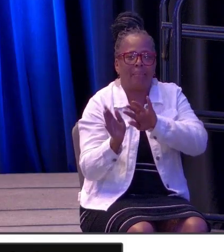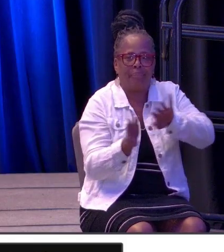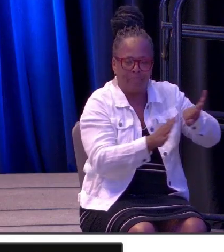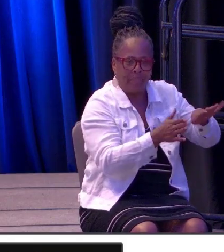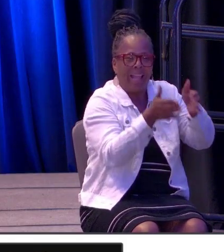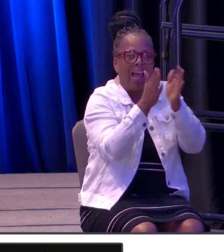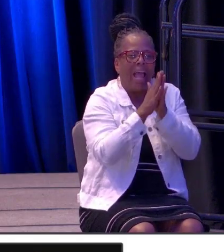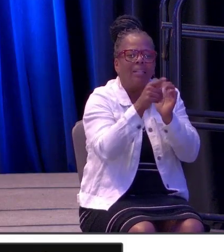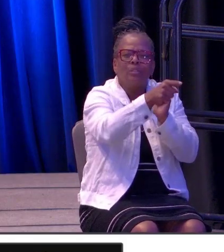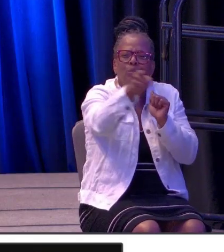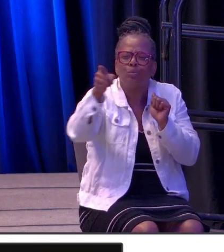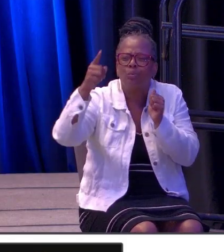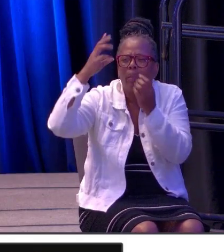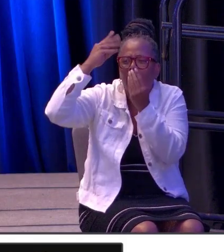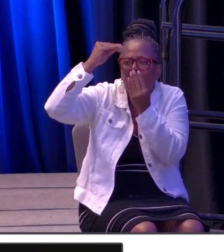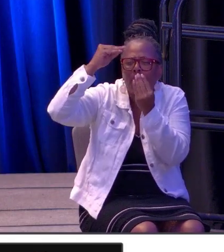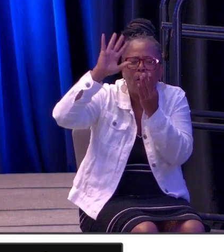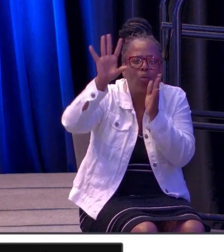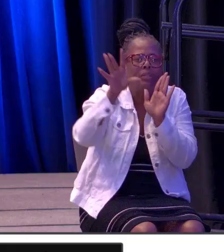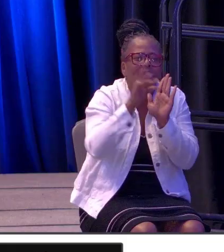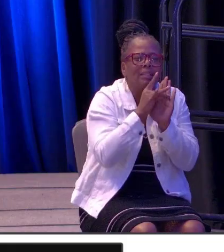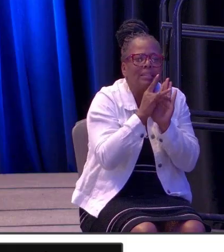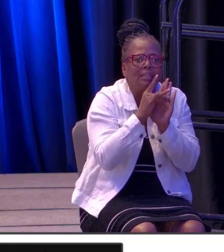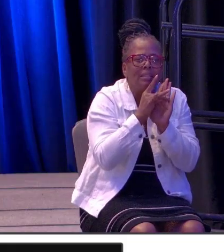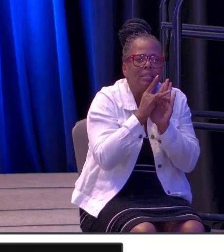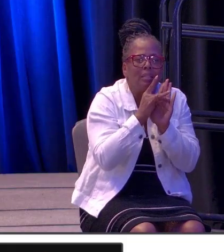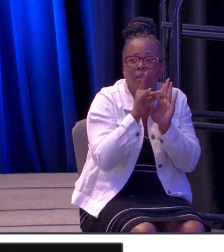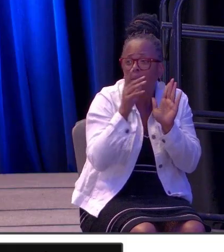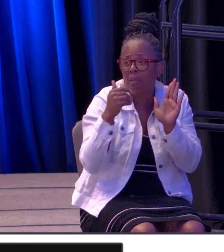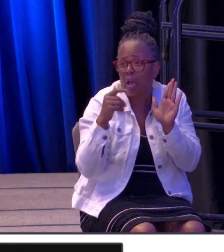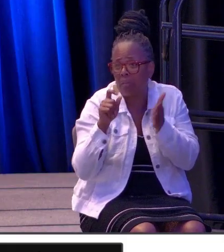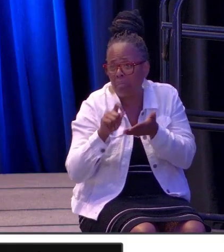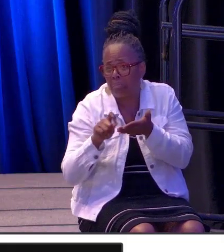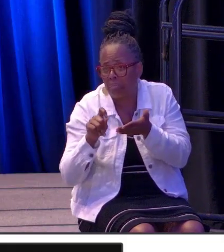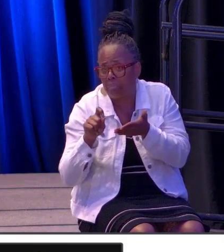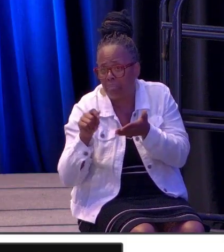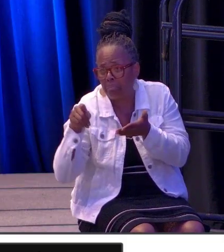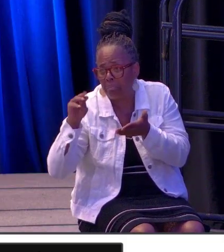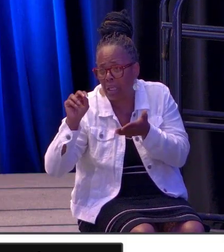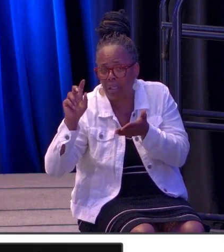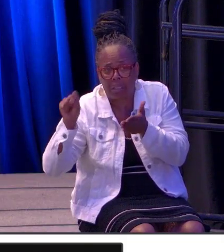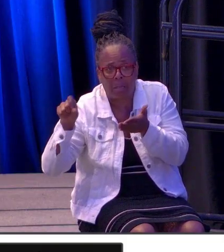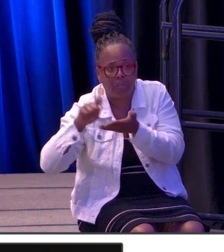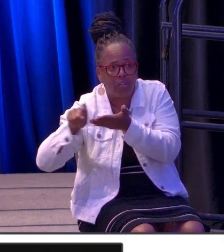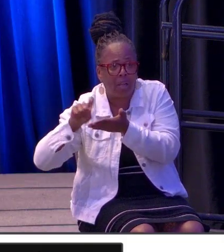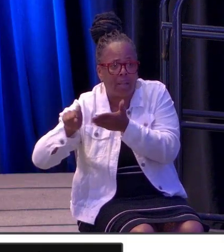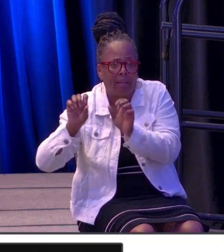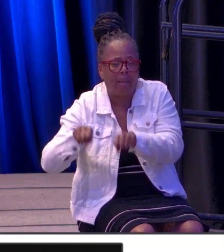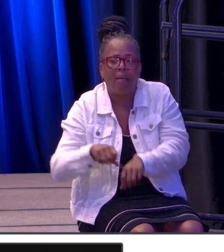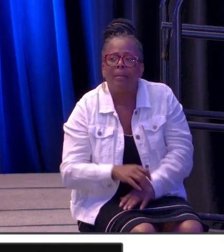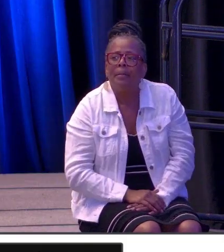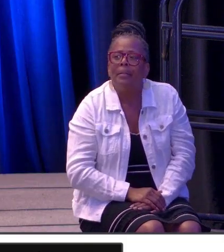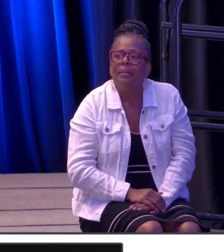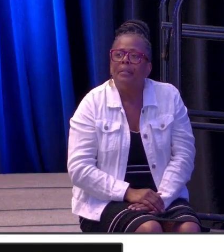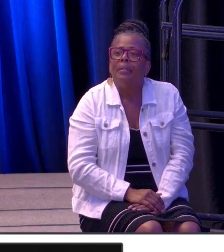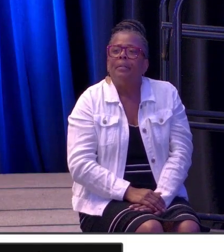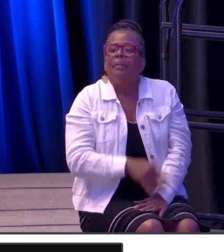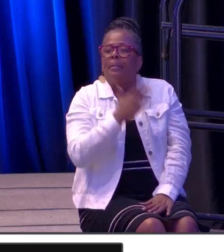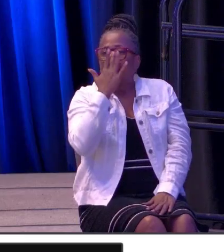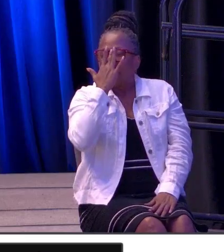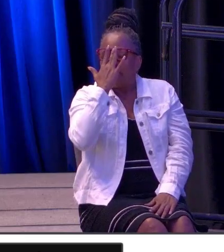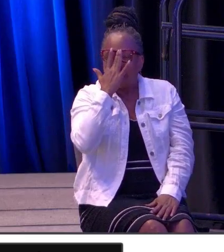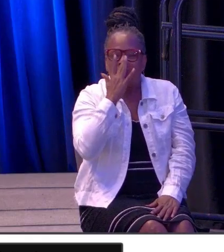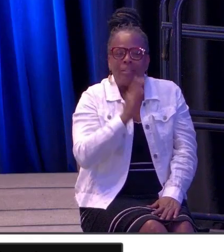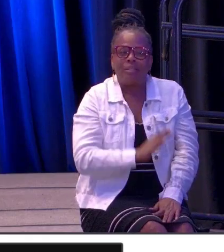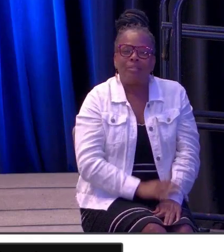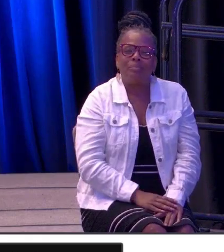to think about their Post-it note. If you have pen, you can write it down, but just kind of giving us, putting